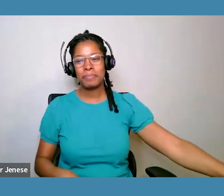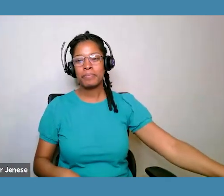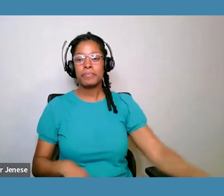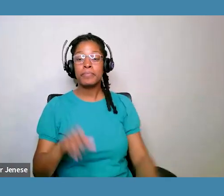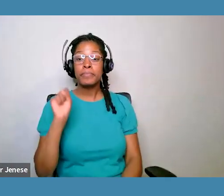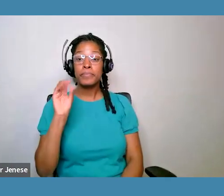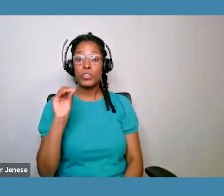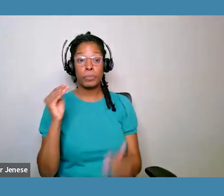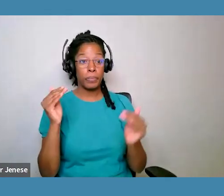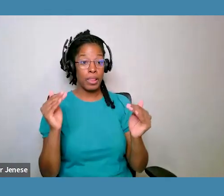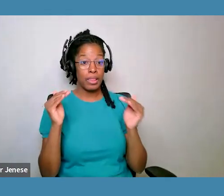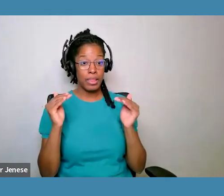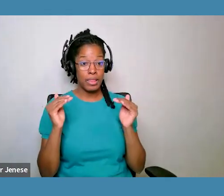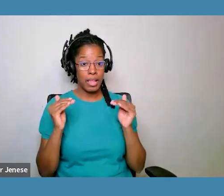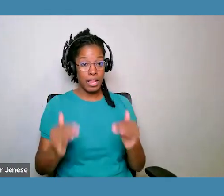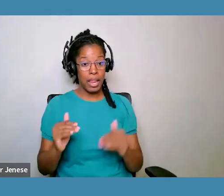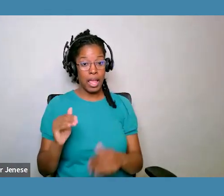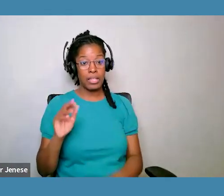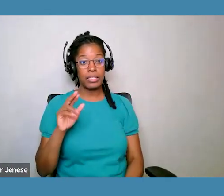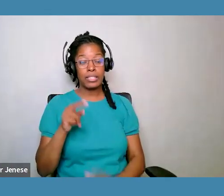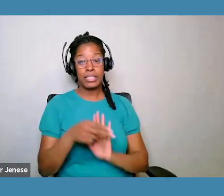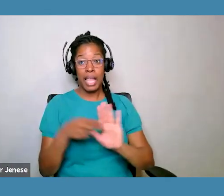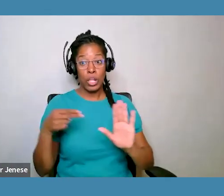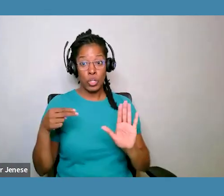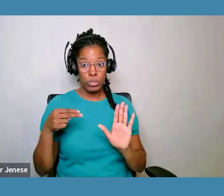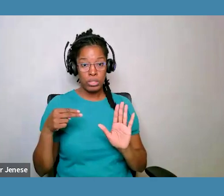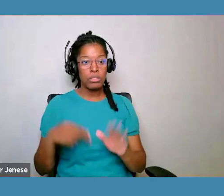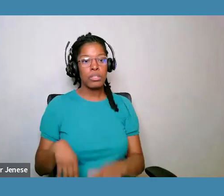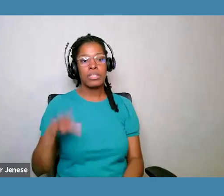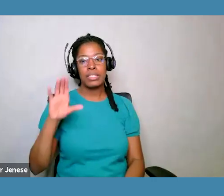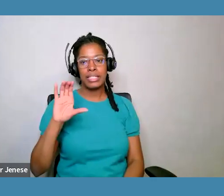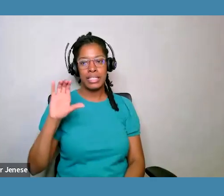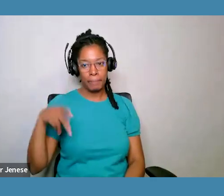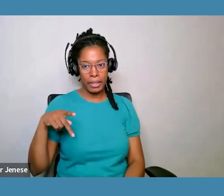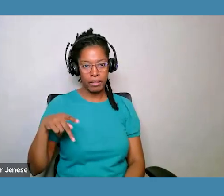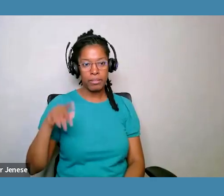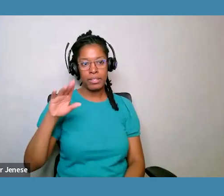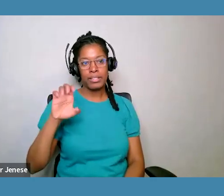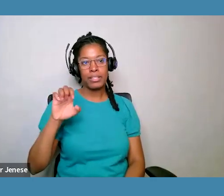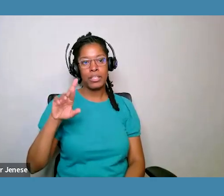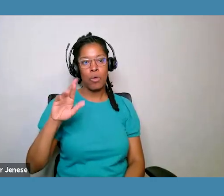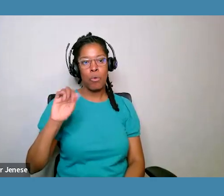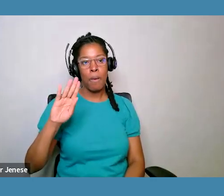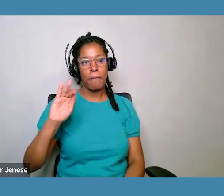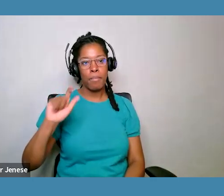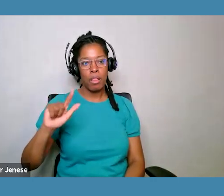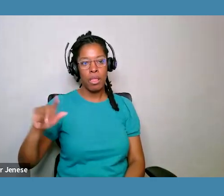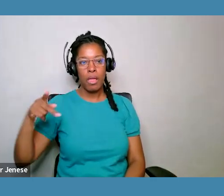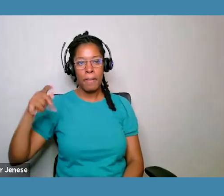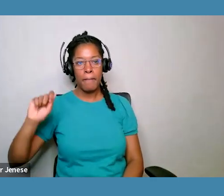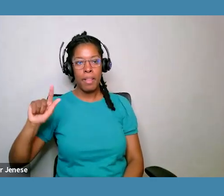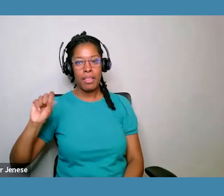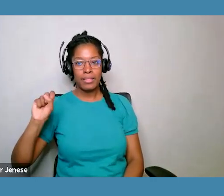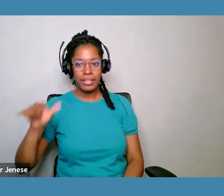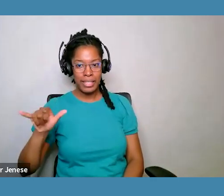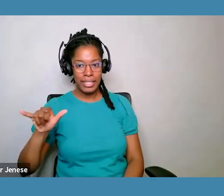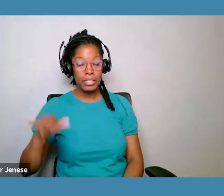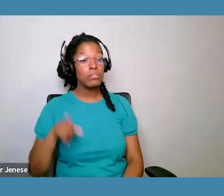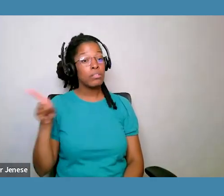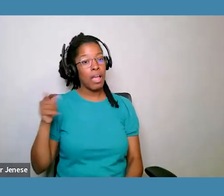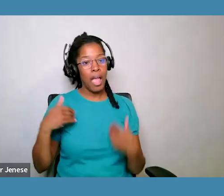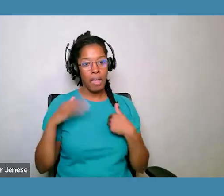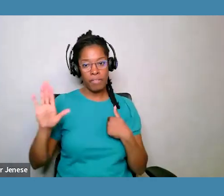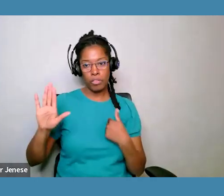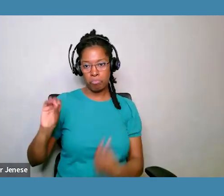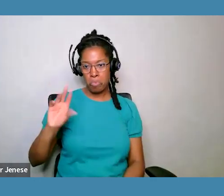So the next diagnosis I'm going to talk about is cerebral palsy. Again, they have their own definition,